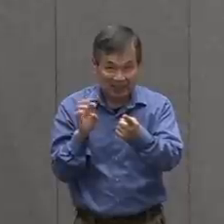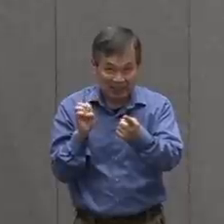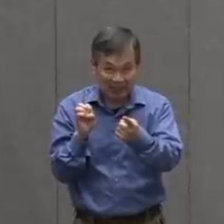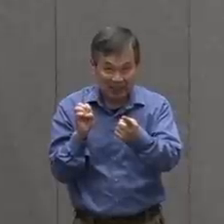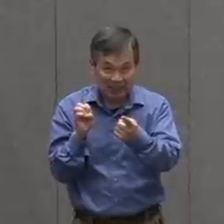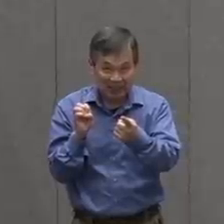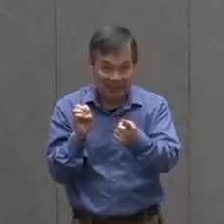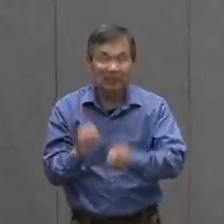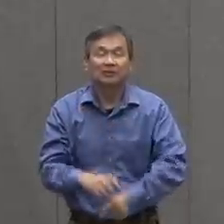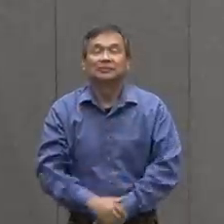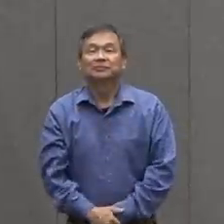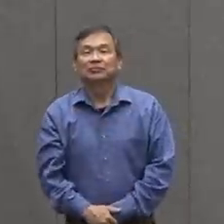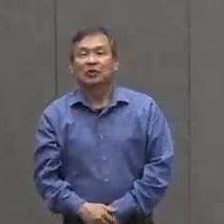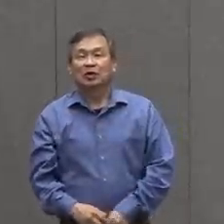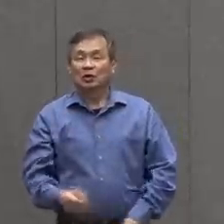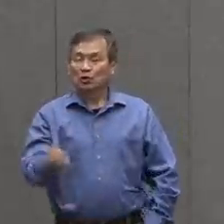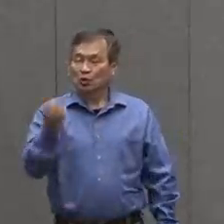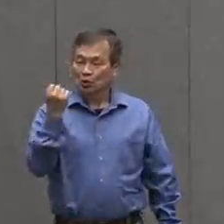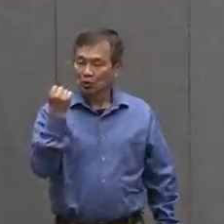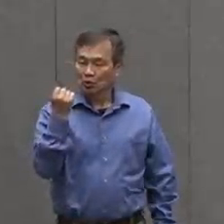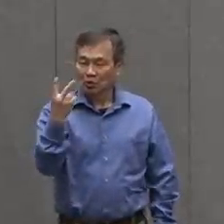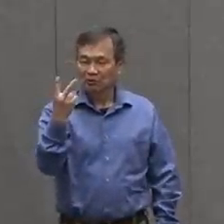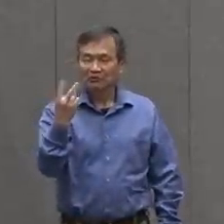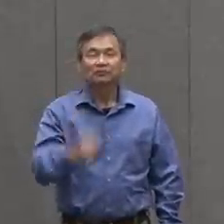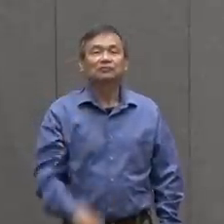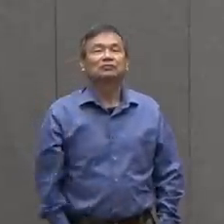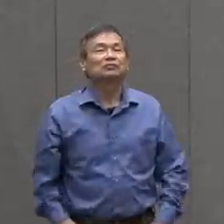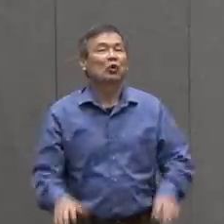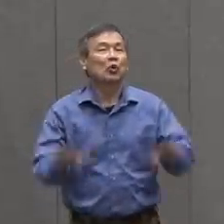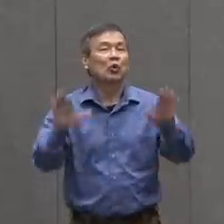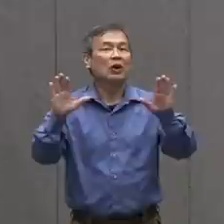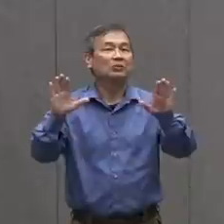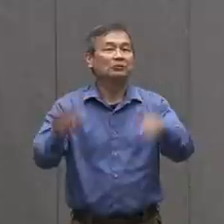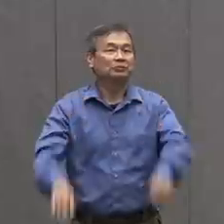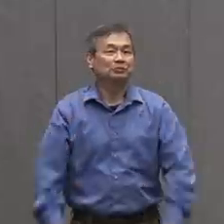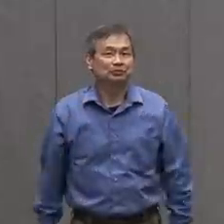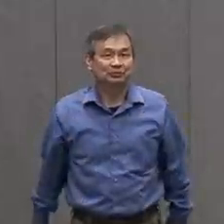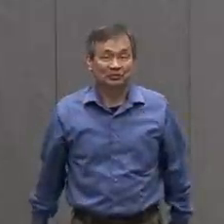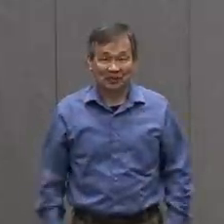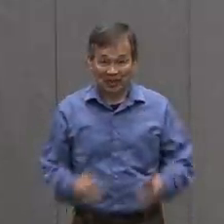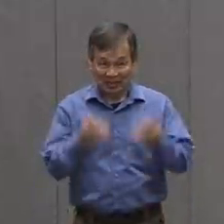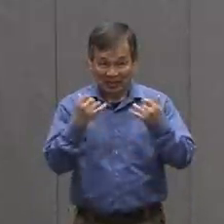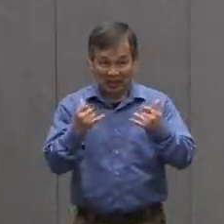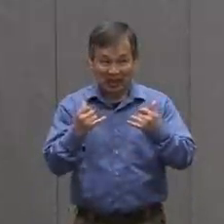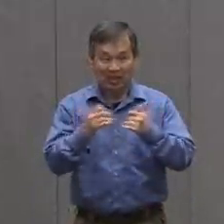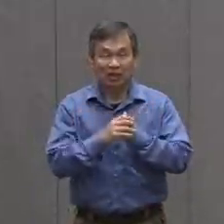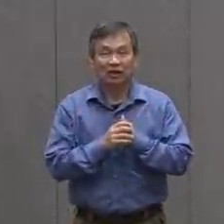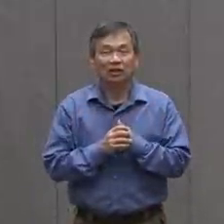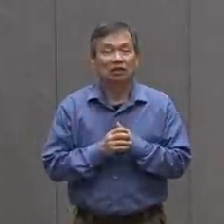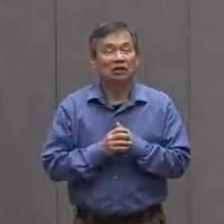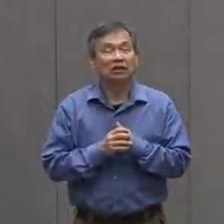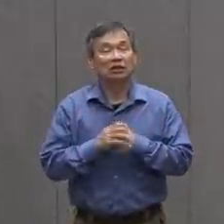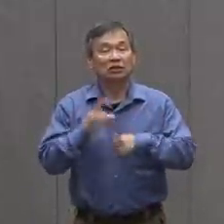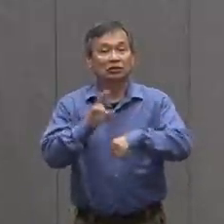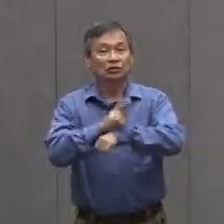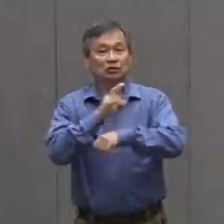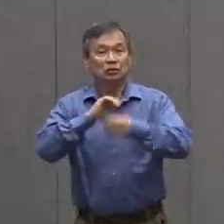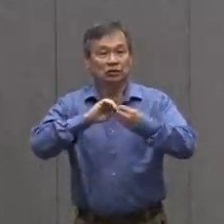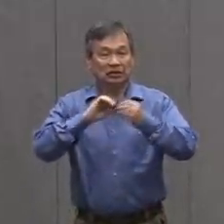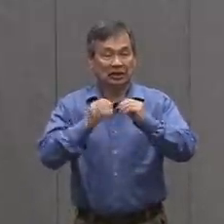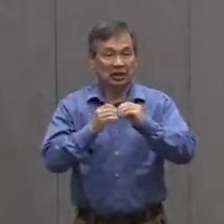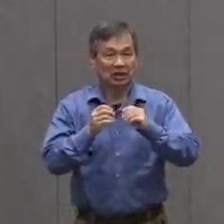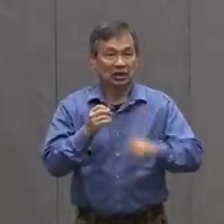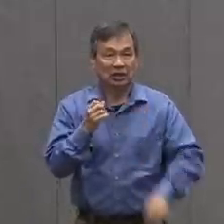T-W-E-L-V-E. 12. Great. Next, let's see if the number 12 is